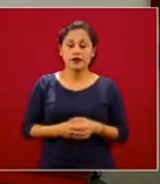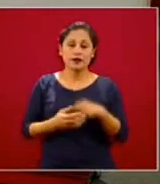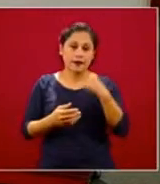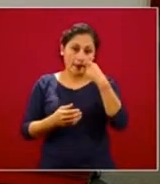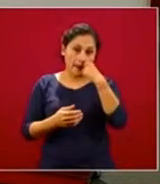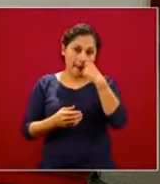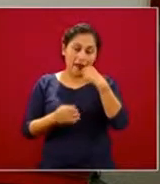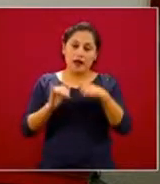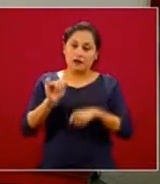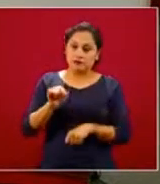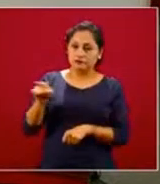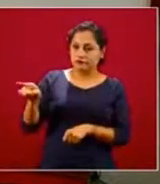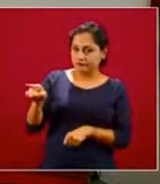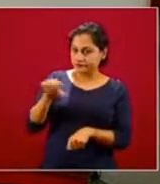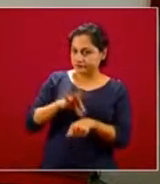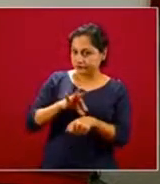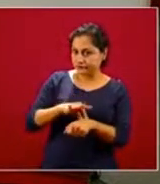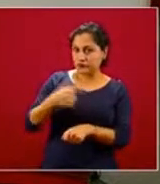mosquitoes.